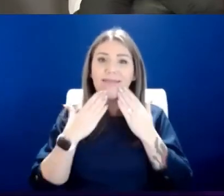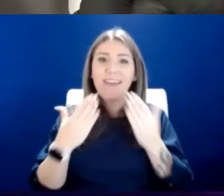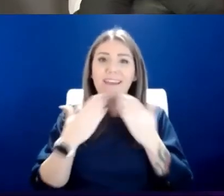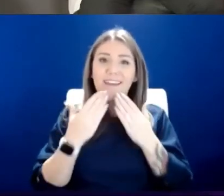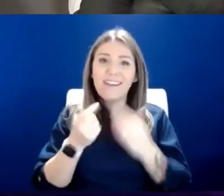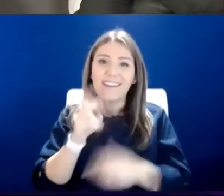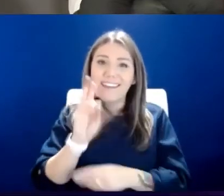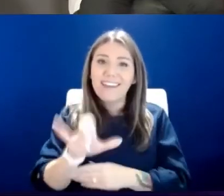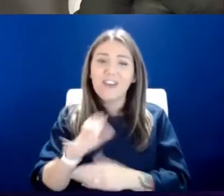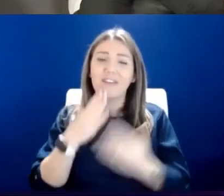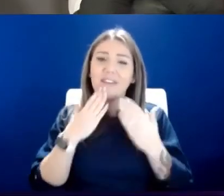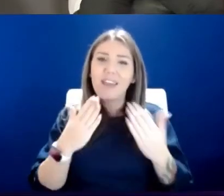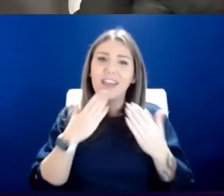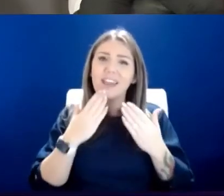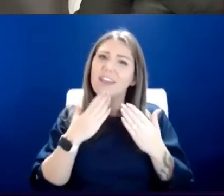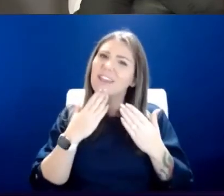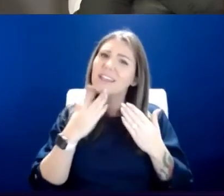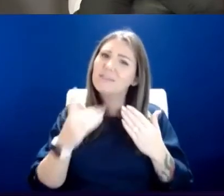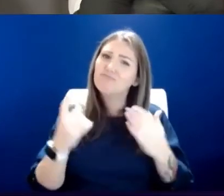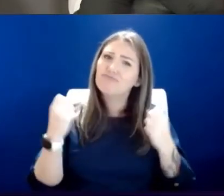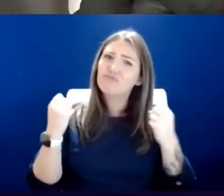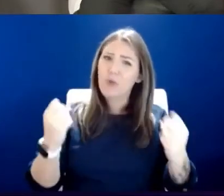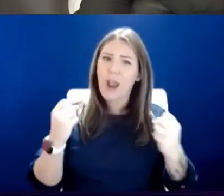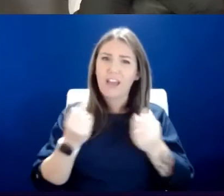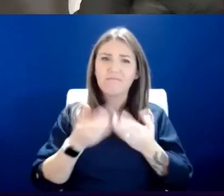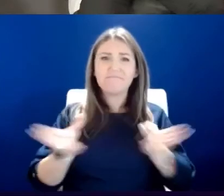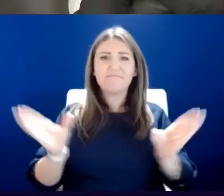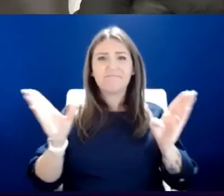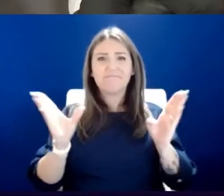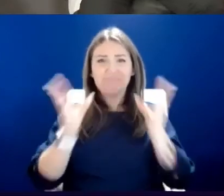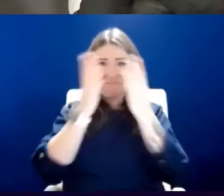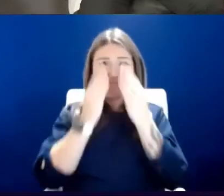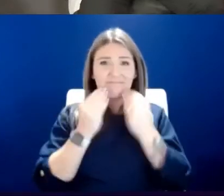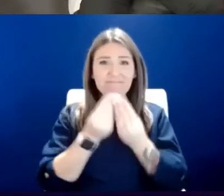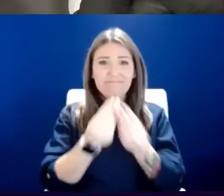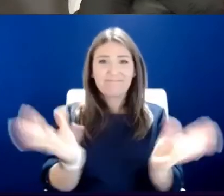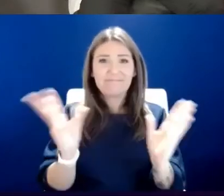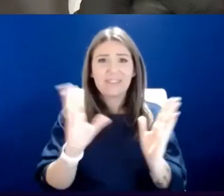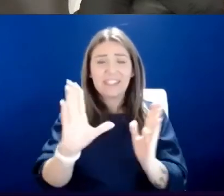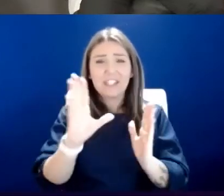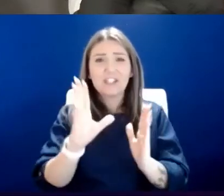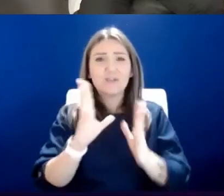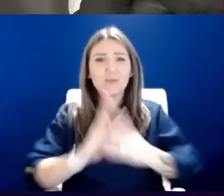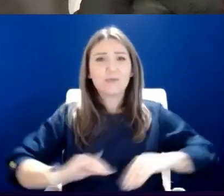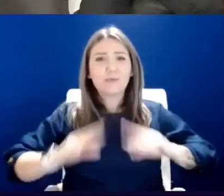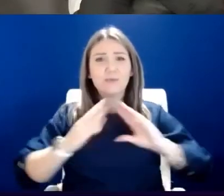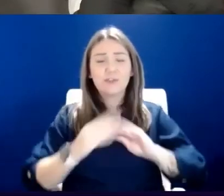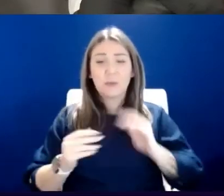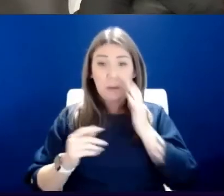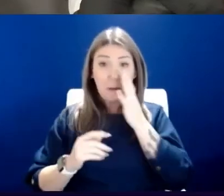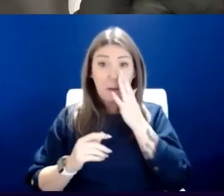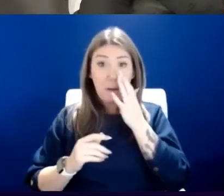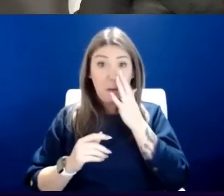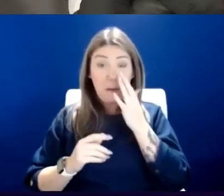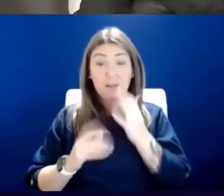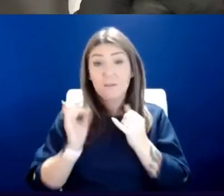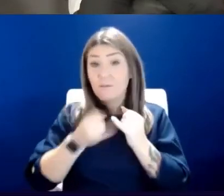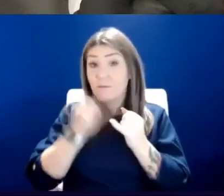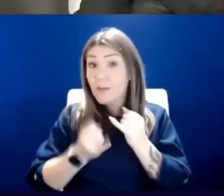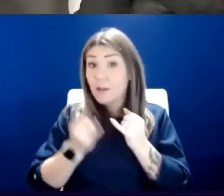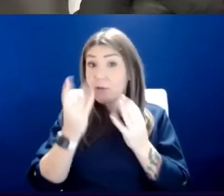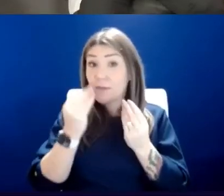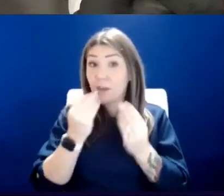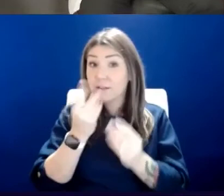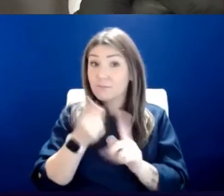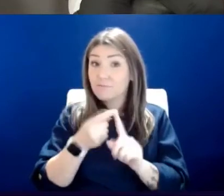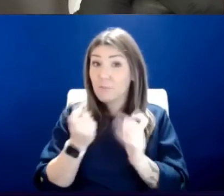bravely opening himself up to share this journey. I do want to get some final thoughts from you both, and I